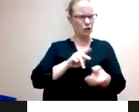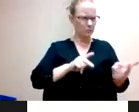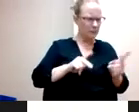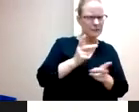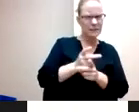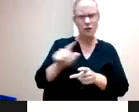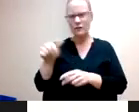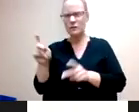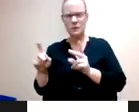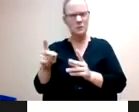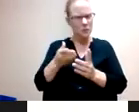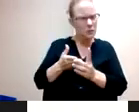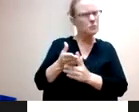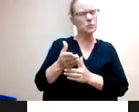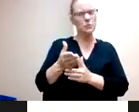Next.